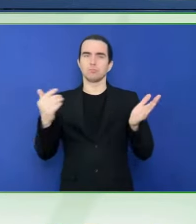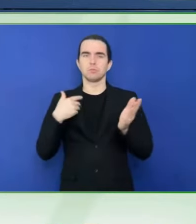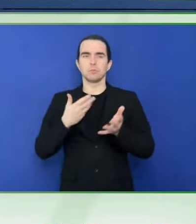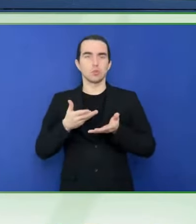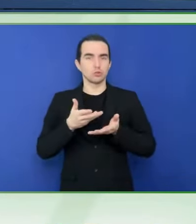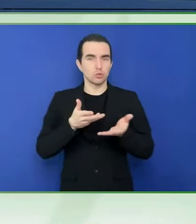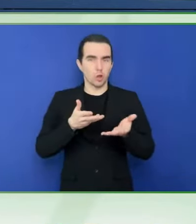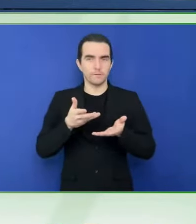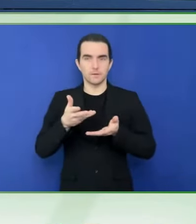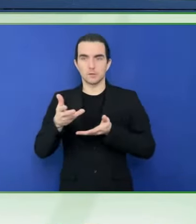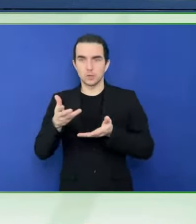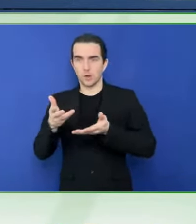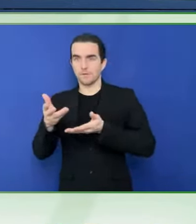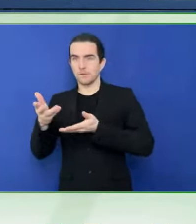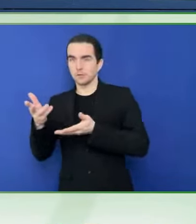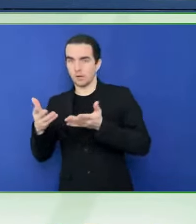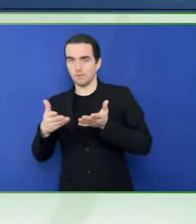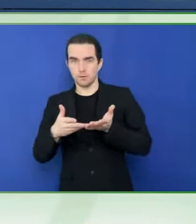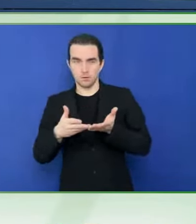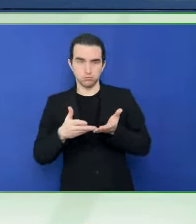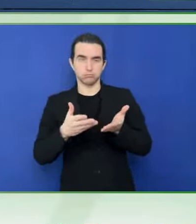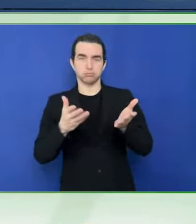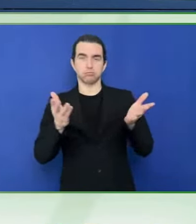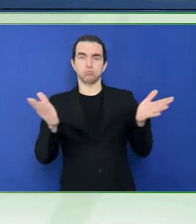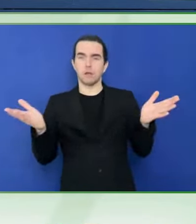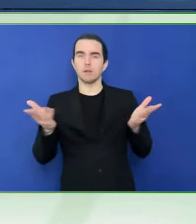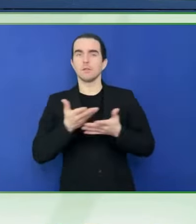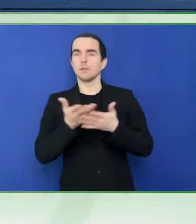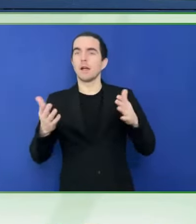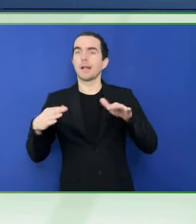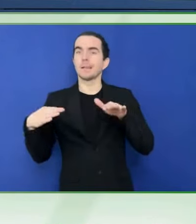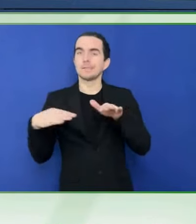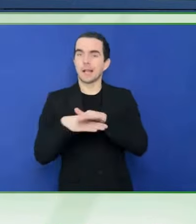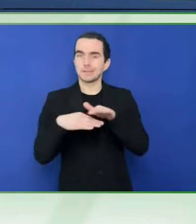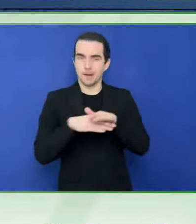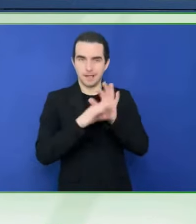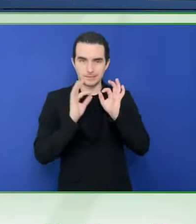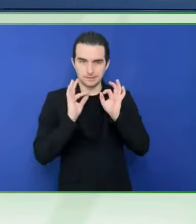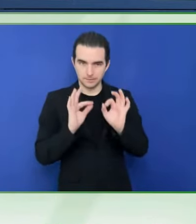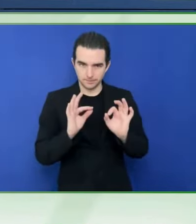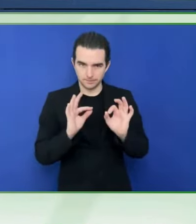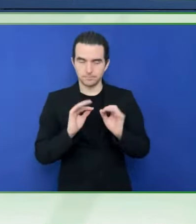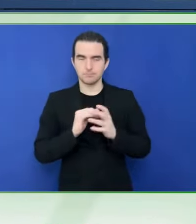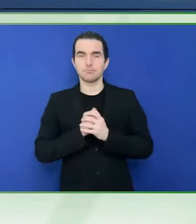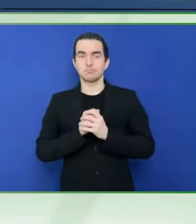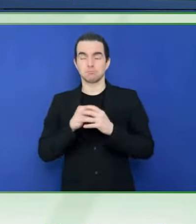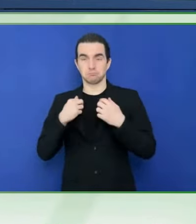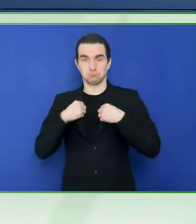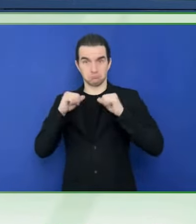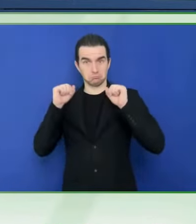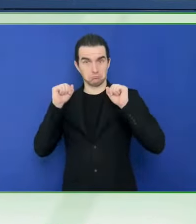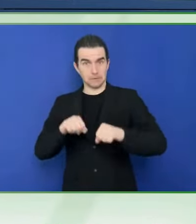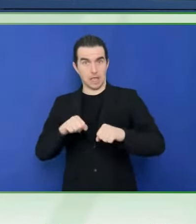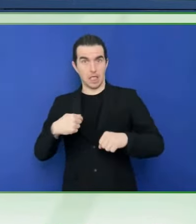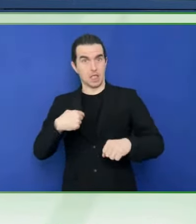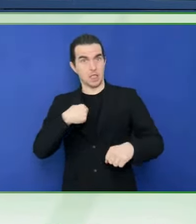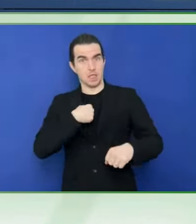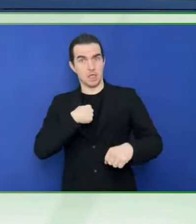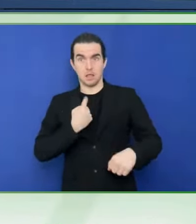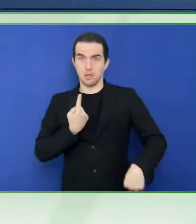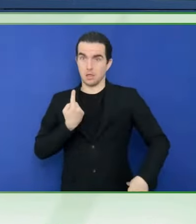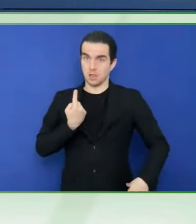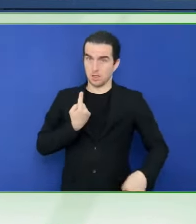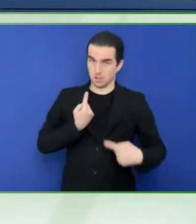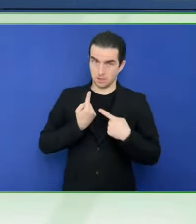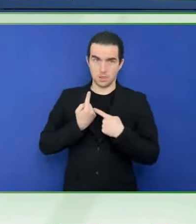nice passengers with disabilities. We cooperate with several local and national NGOs